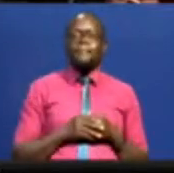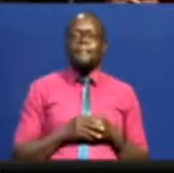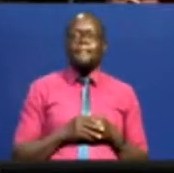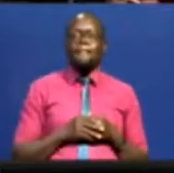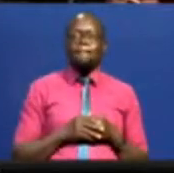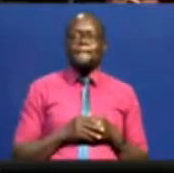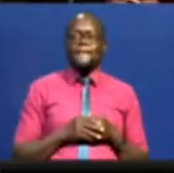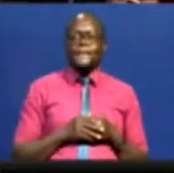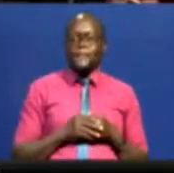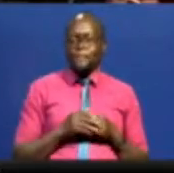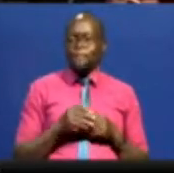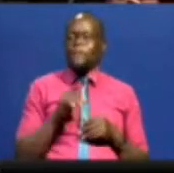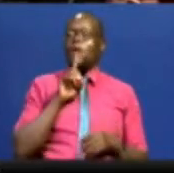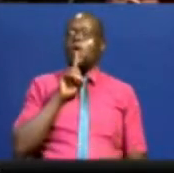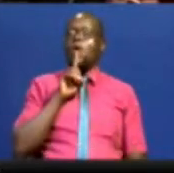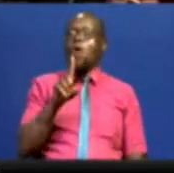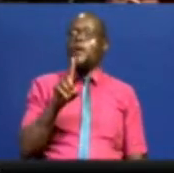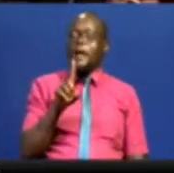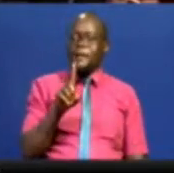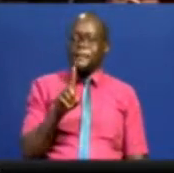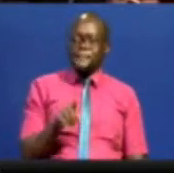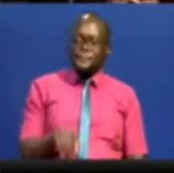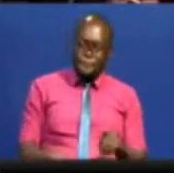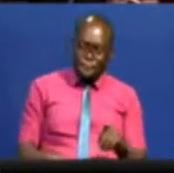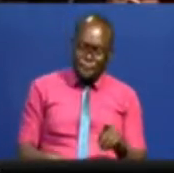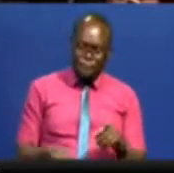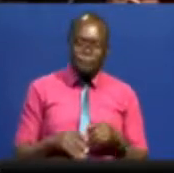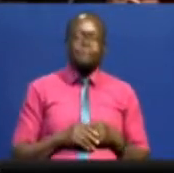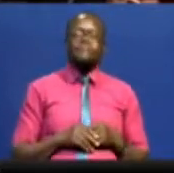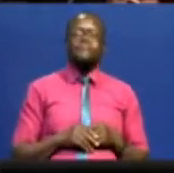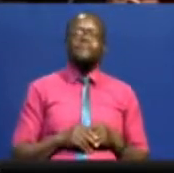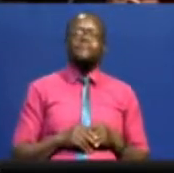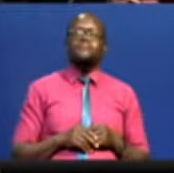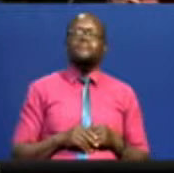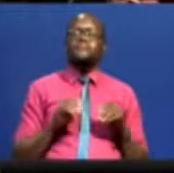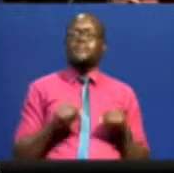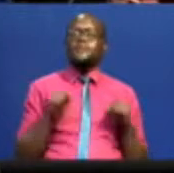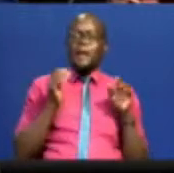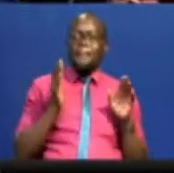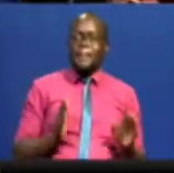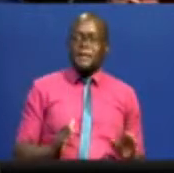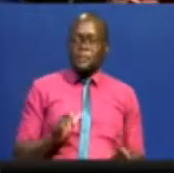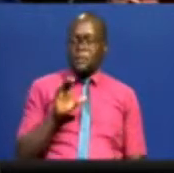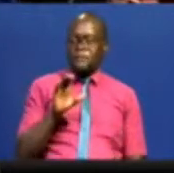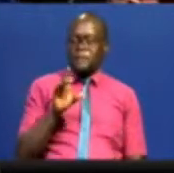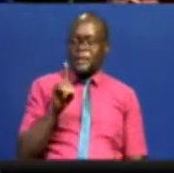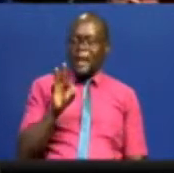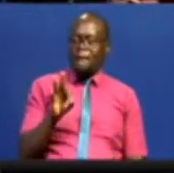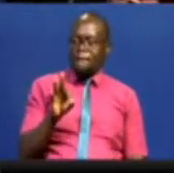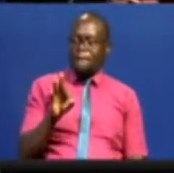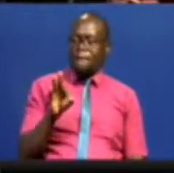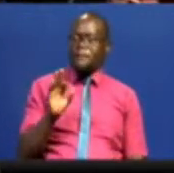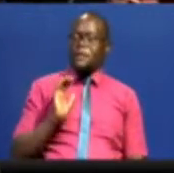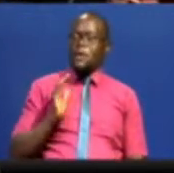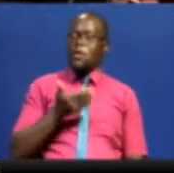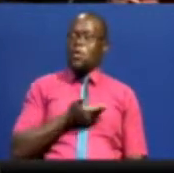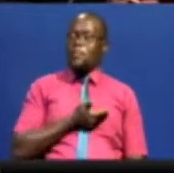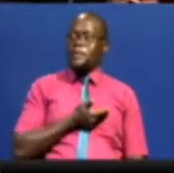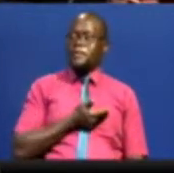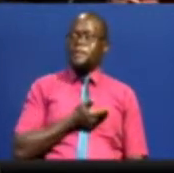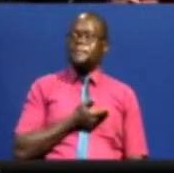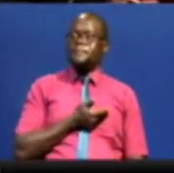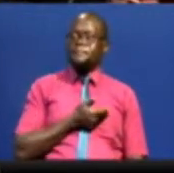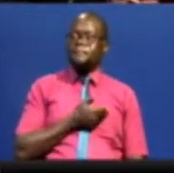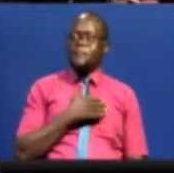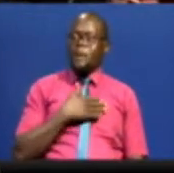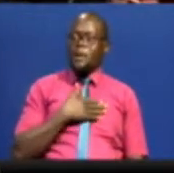to compel, first and foremost, the chairperson of the NGCDF committee, my good friend, the